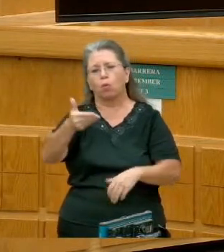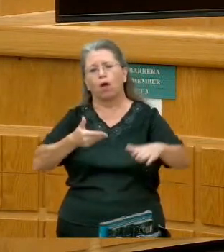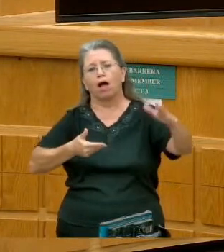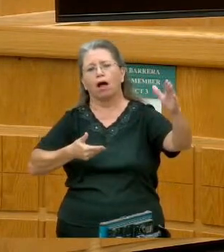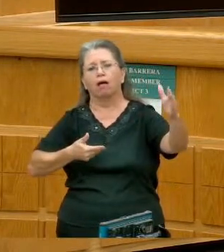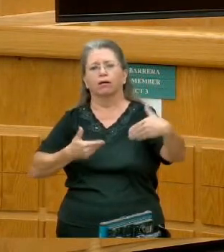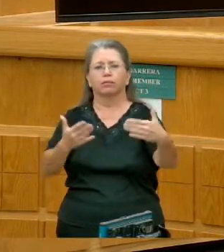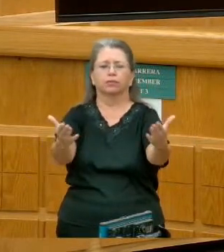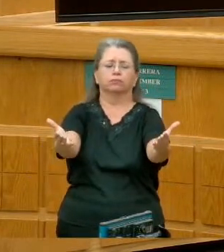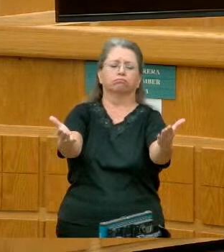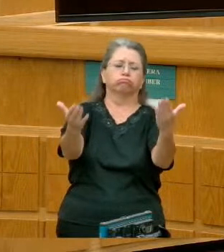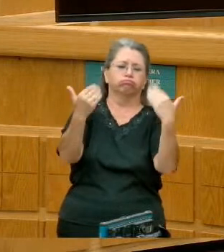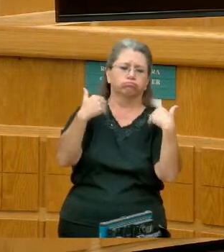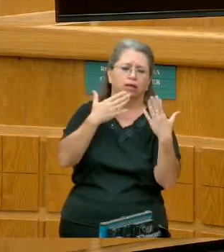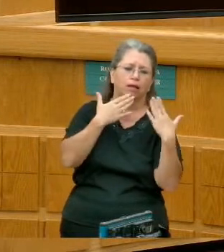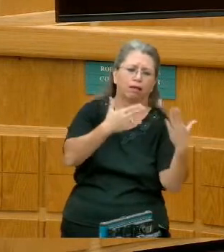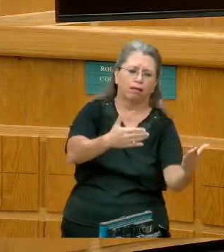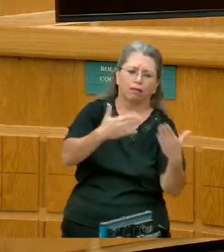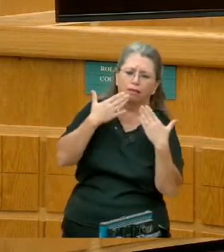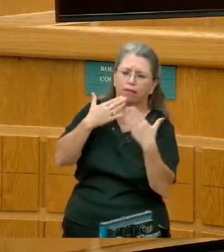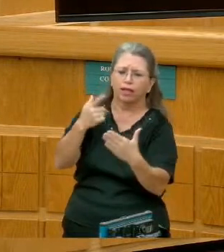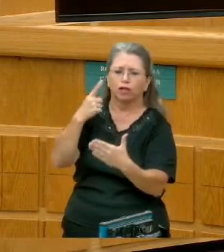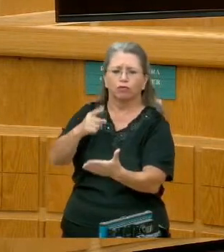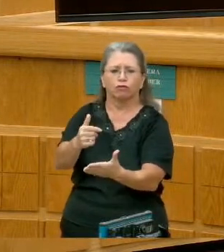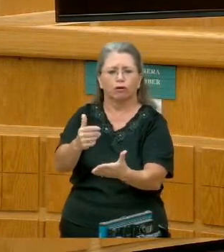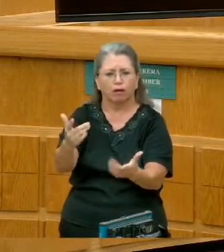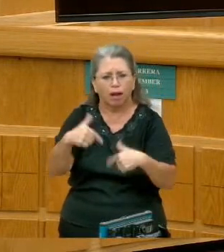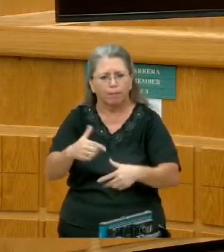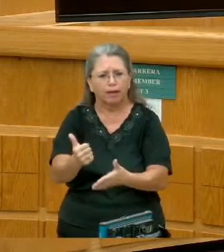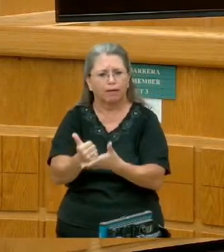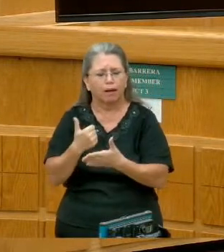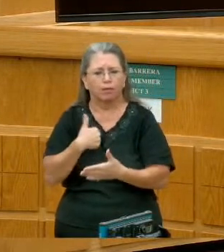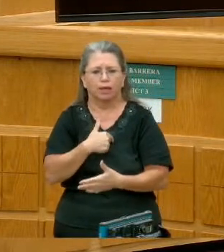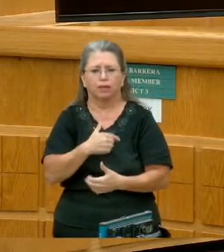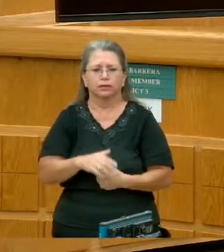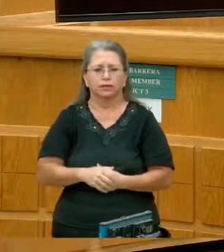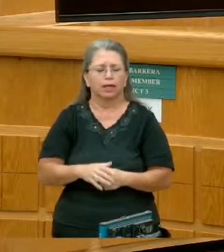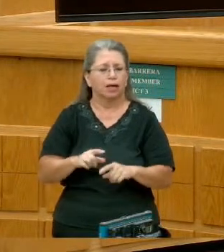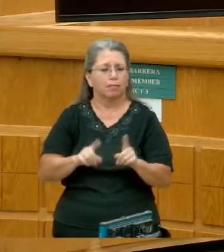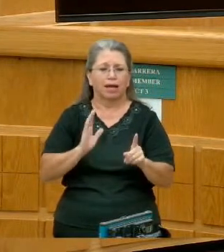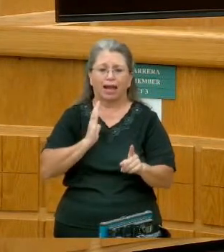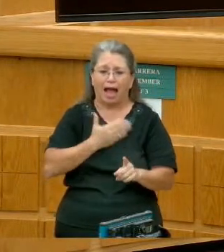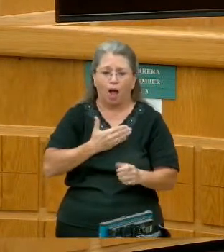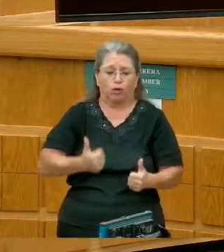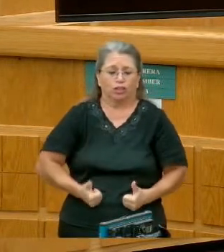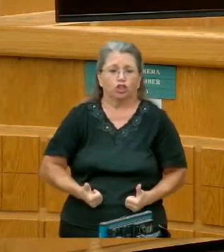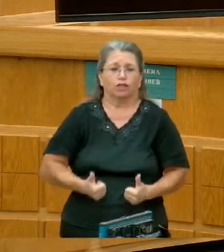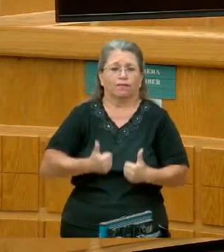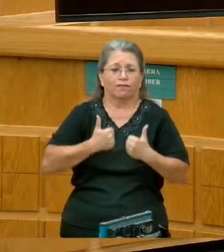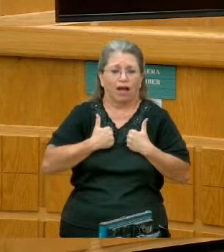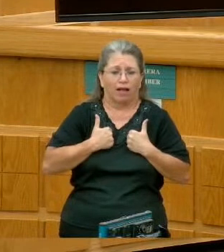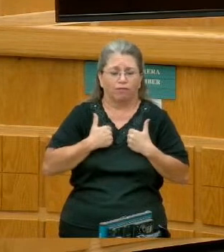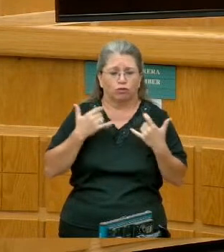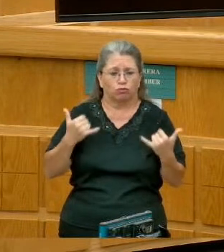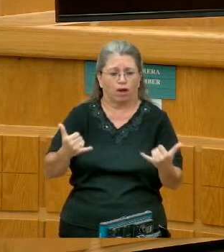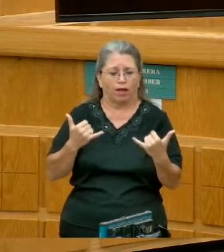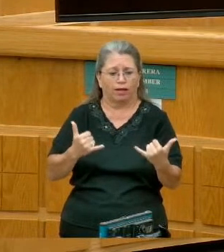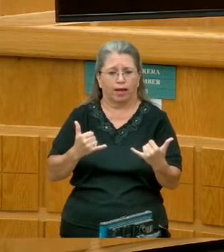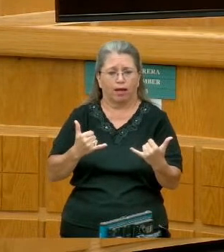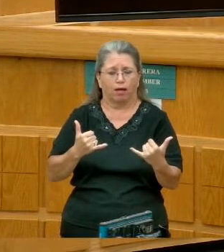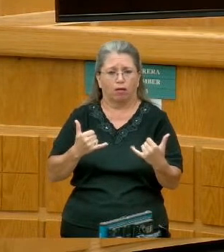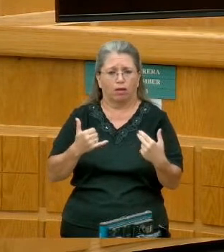open arms and thank you profusely for helping us. But our survival right now in the health of